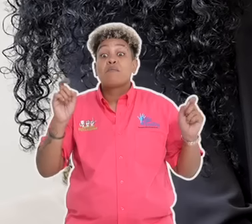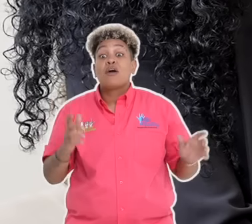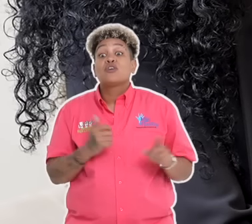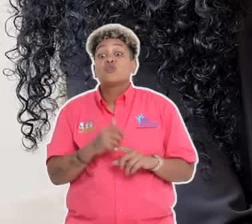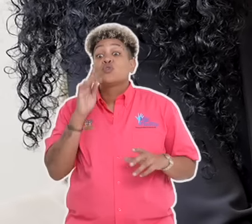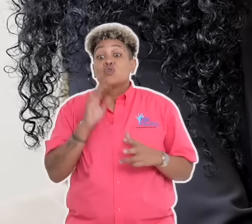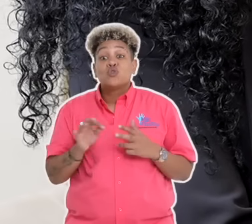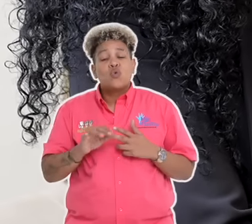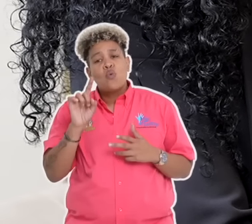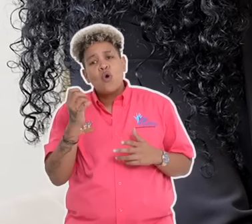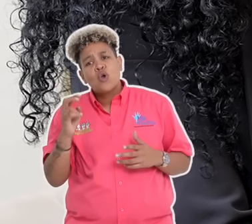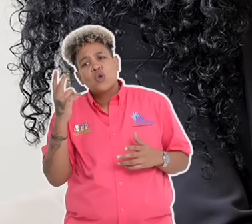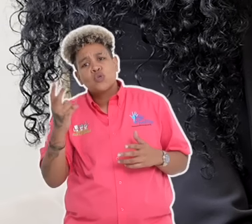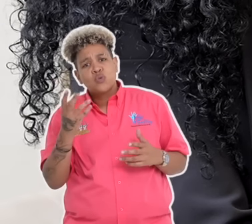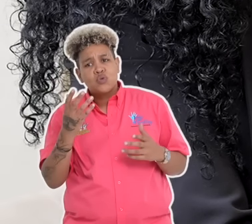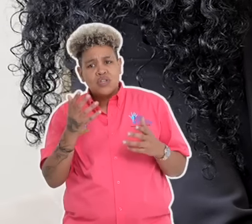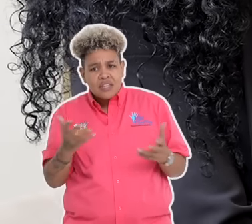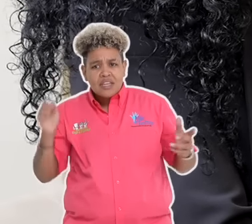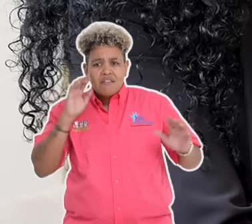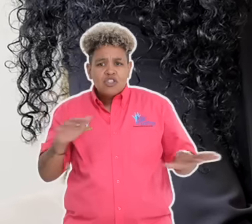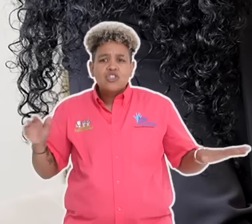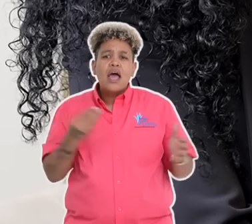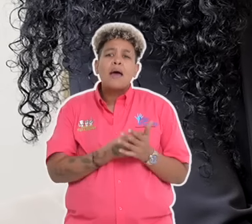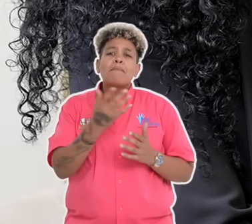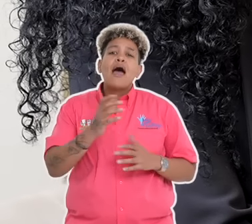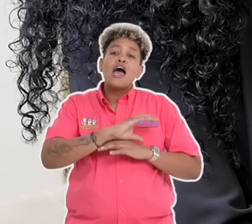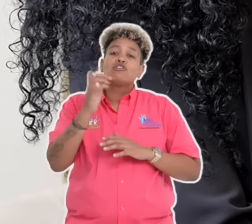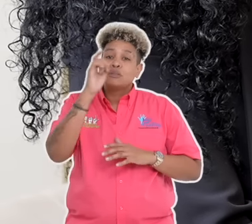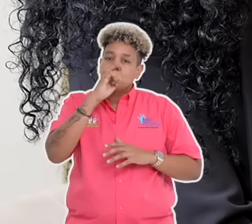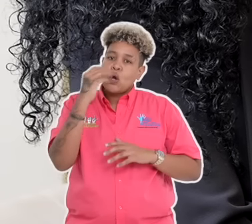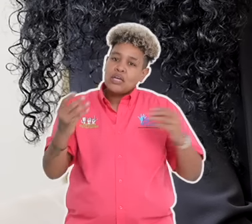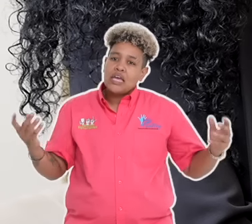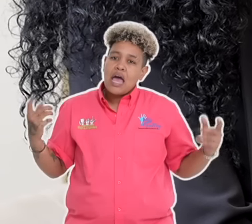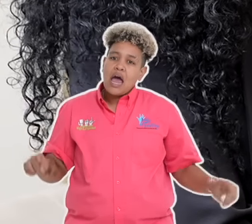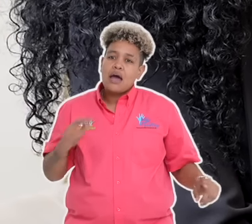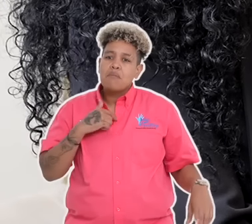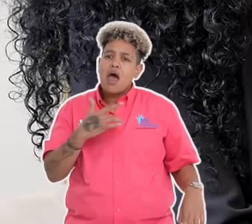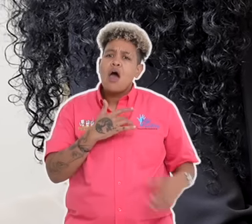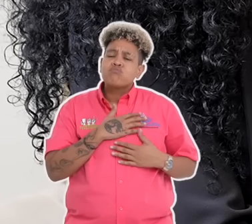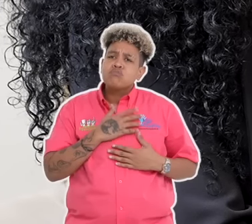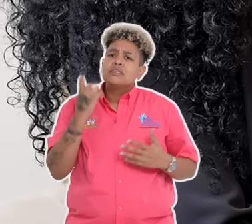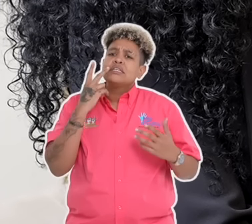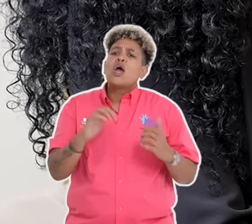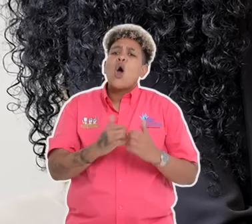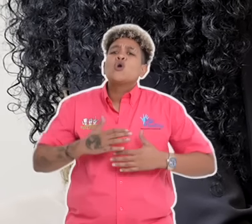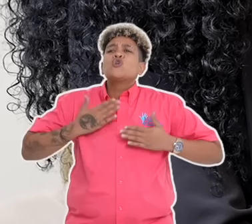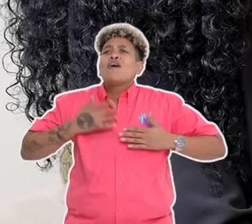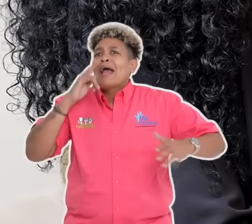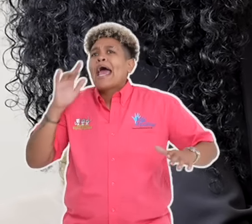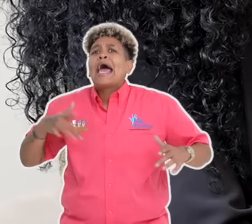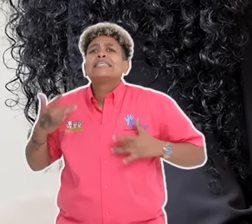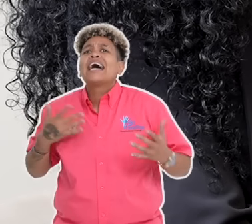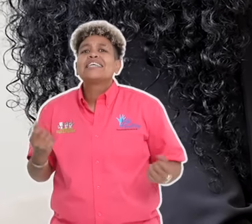one of the managers would choose one or two charities for children and we buy them Christmas toys. Yes. And it warms my heart to see how